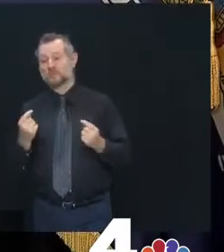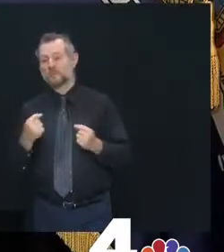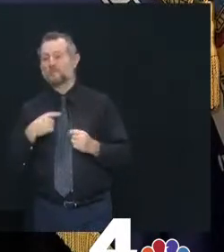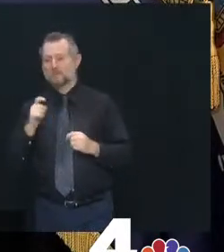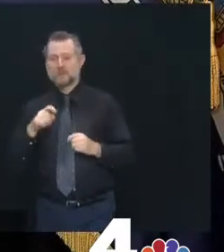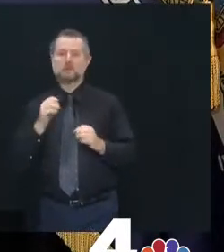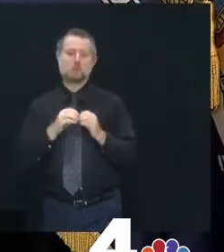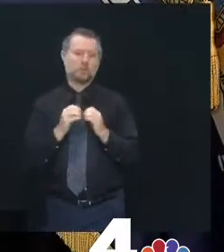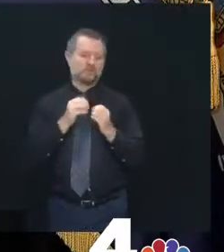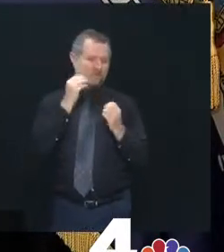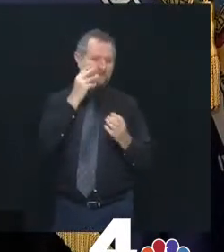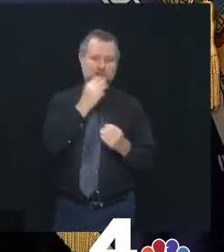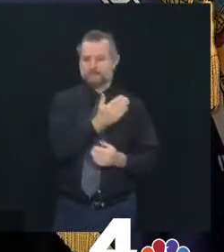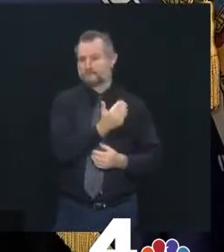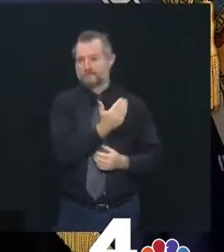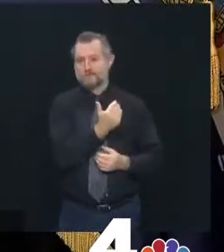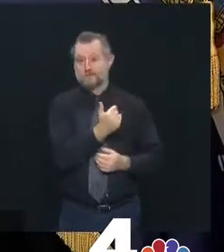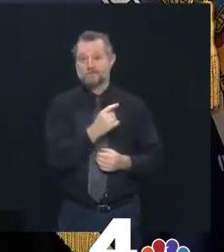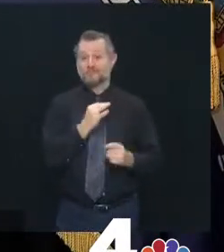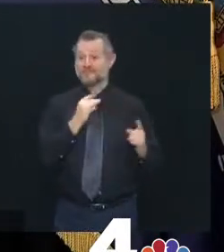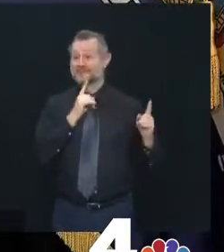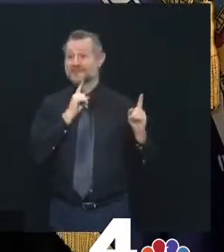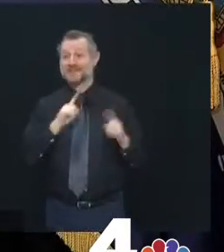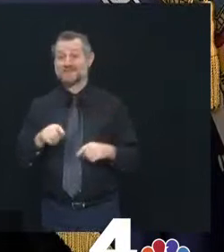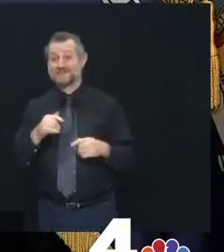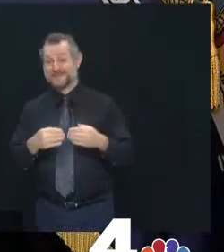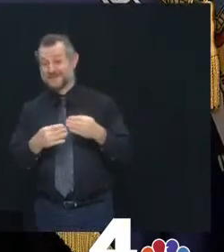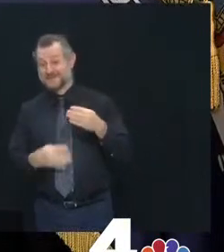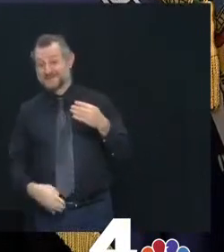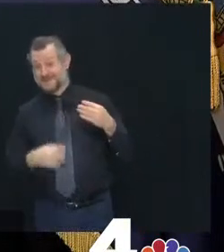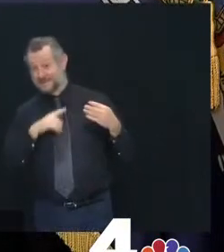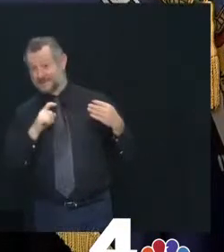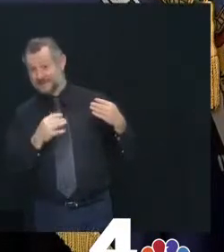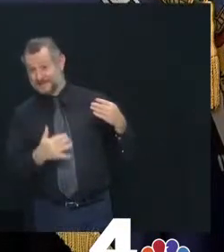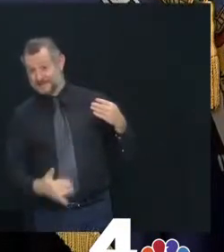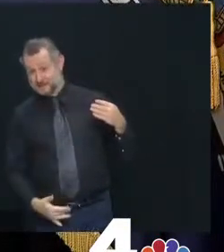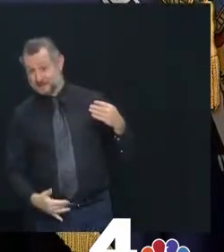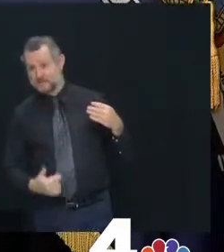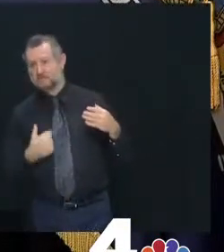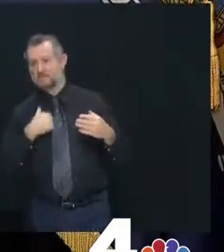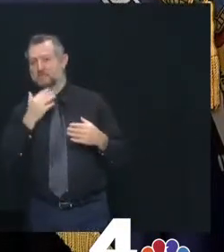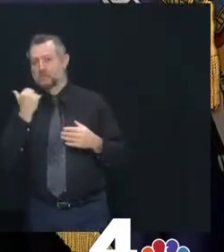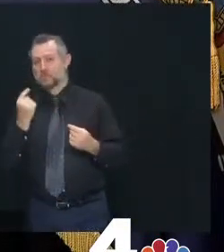sure once we get the questions answered, then we can come up with a real plan.